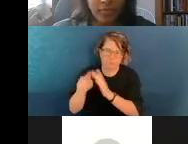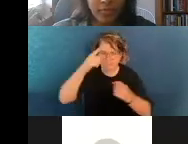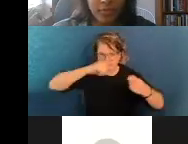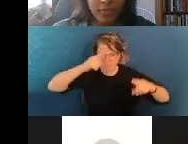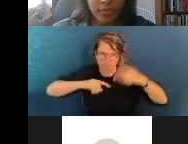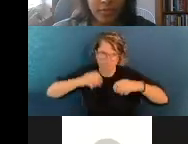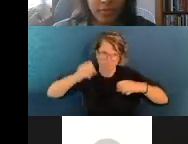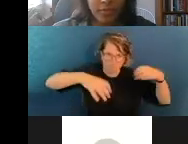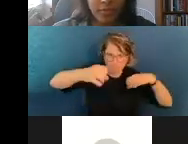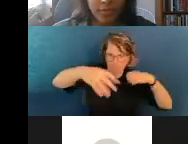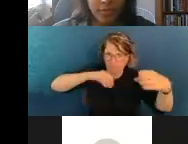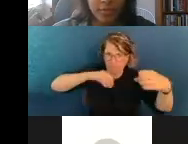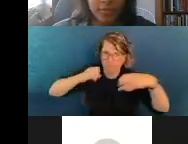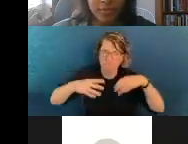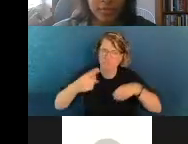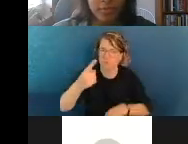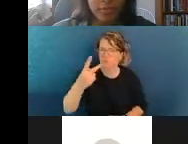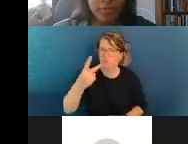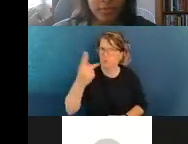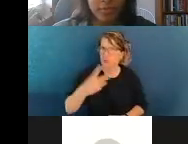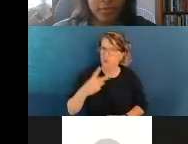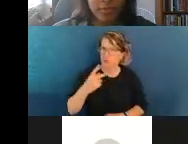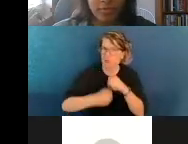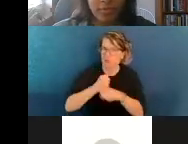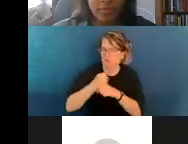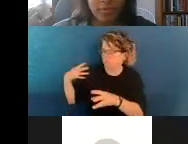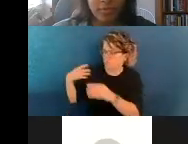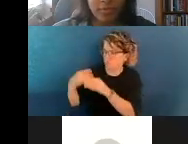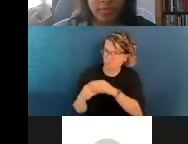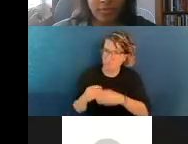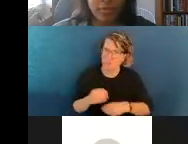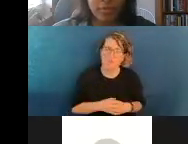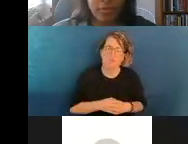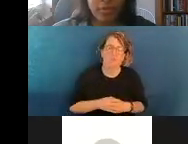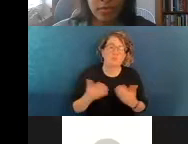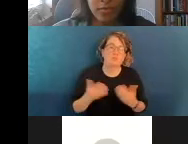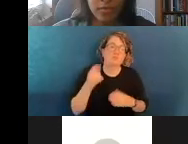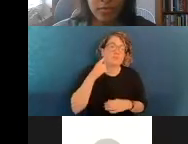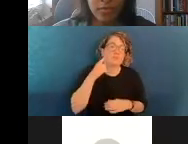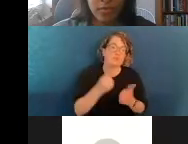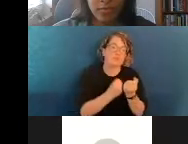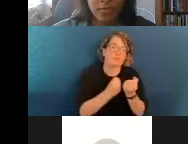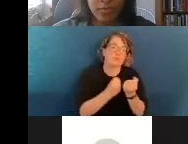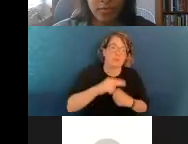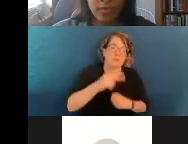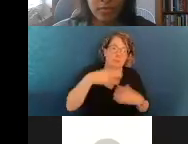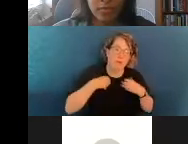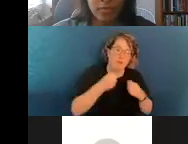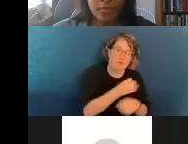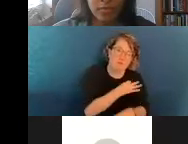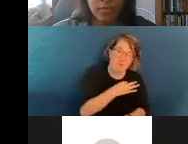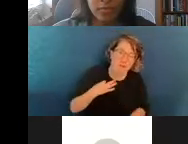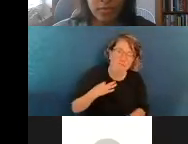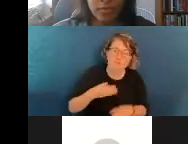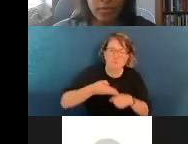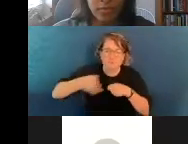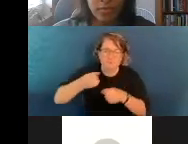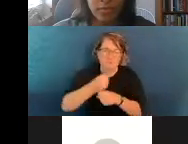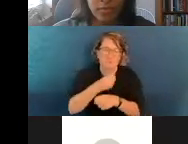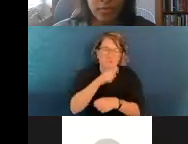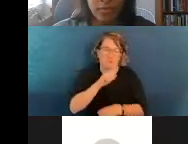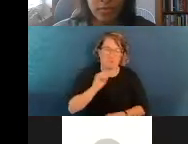years, and its purpose is really to support Northern Health staff and professionals to be inclusive and respectful